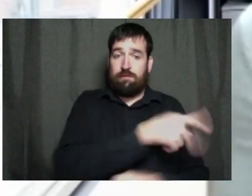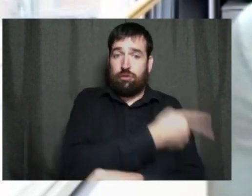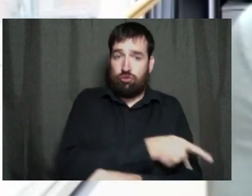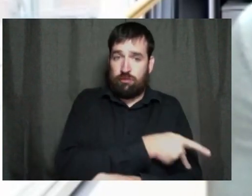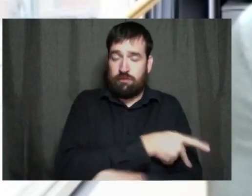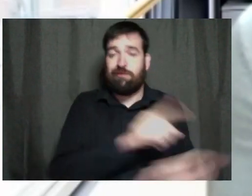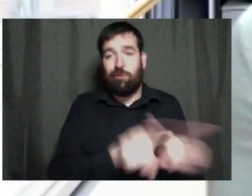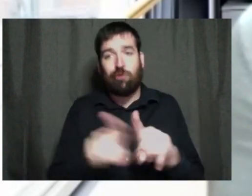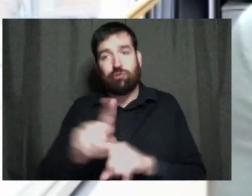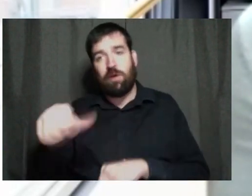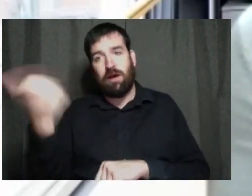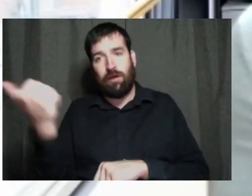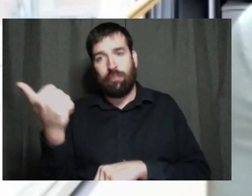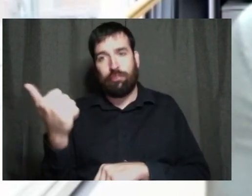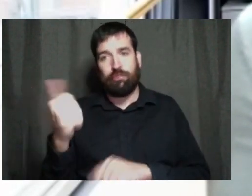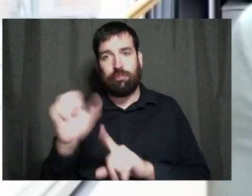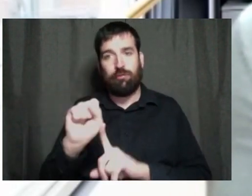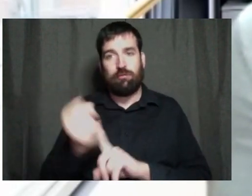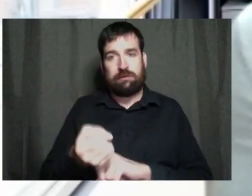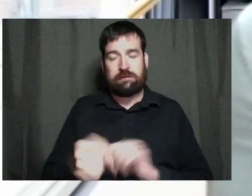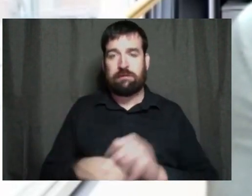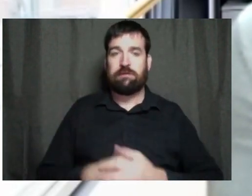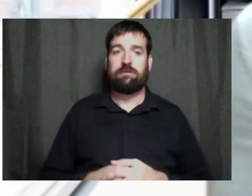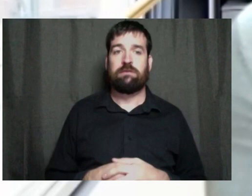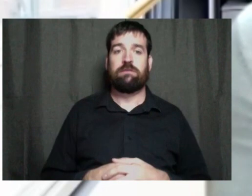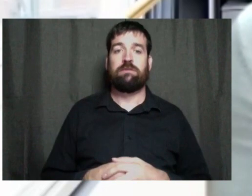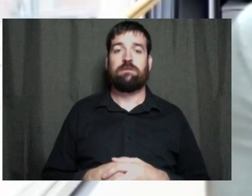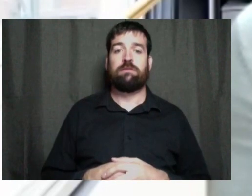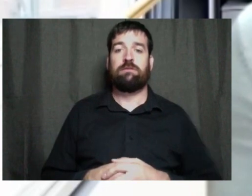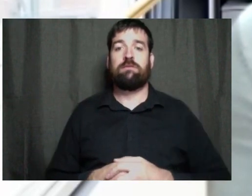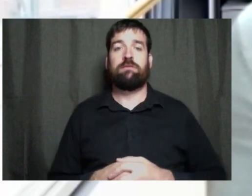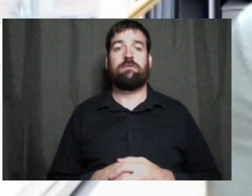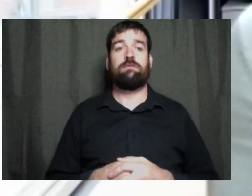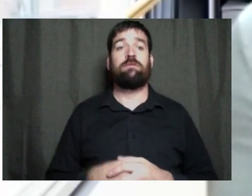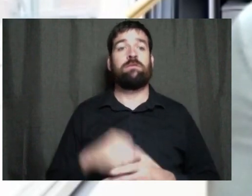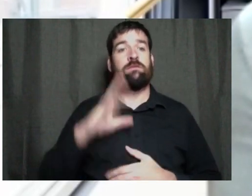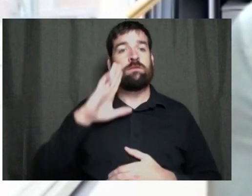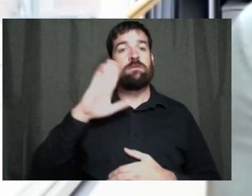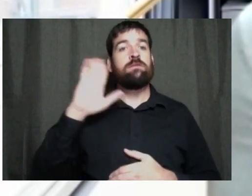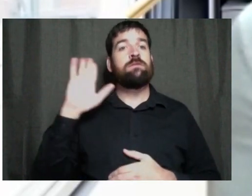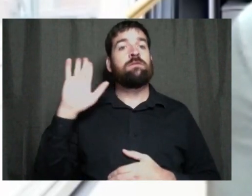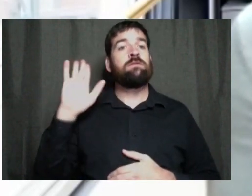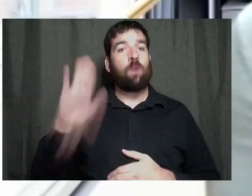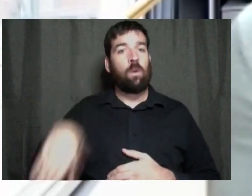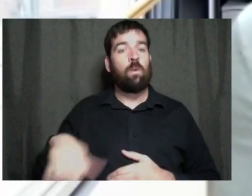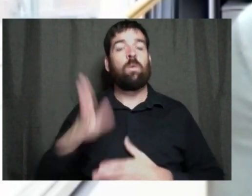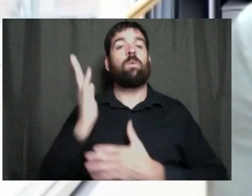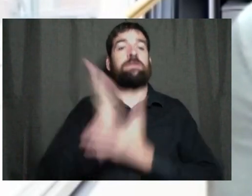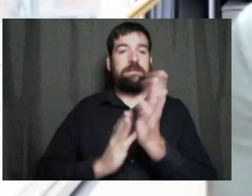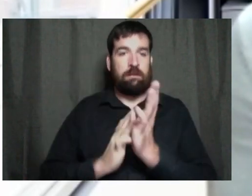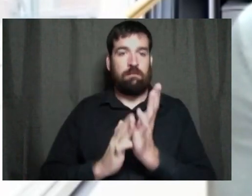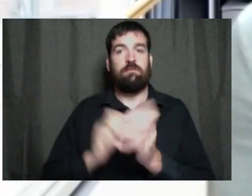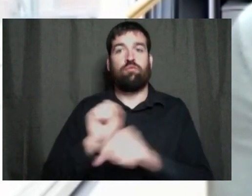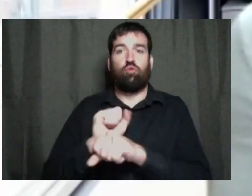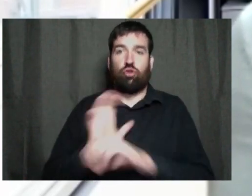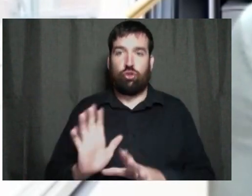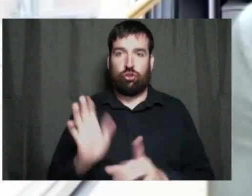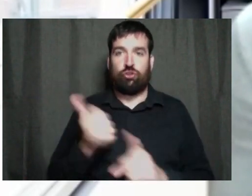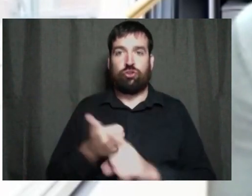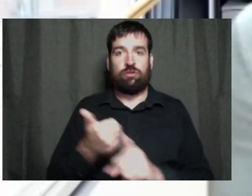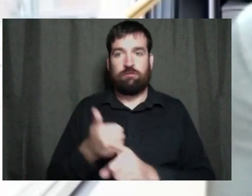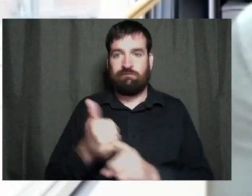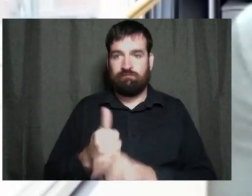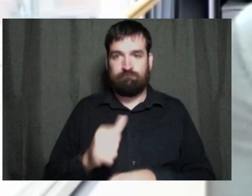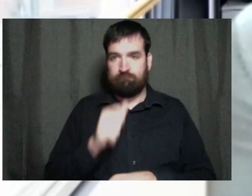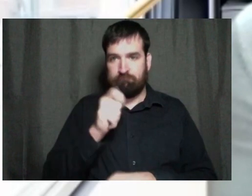and health conditions. I know that there have been some healthcare workers who are not interested